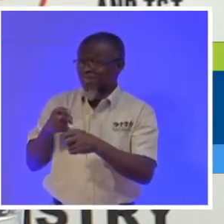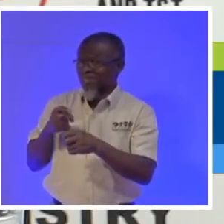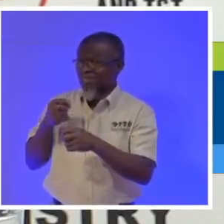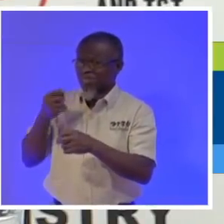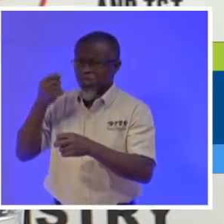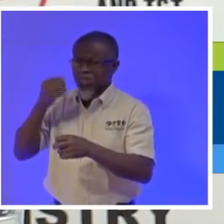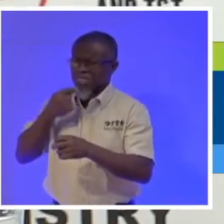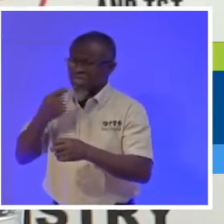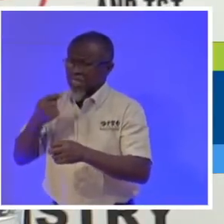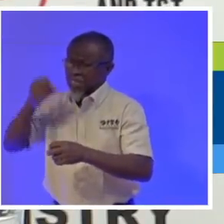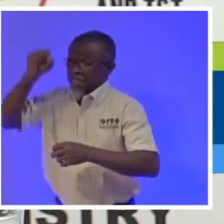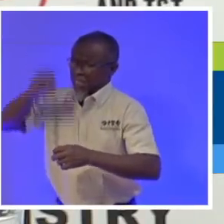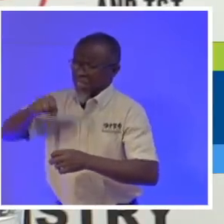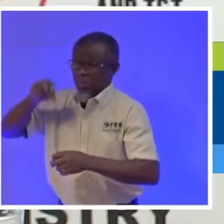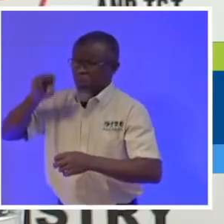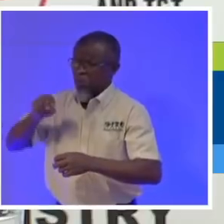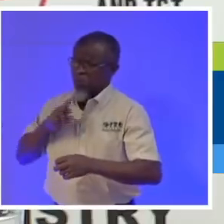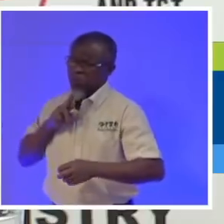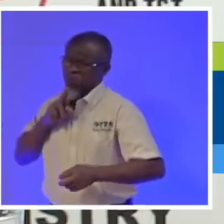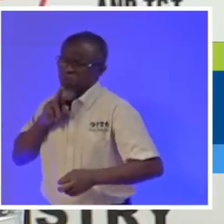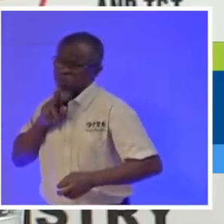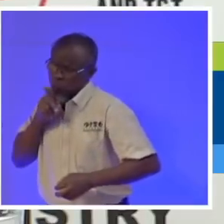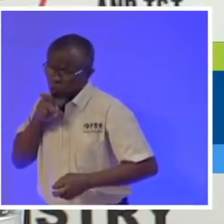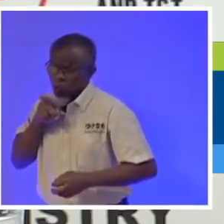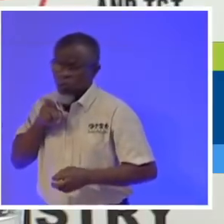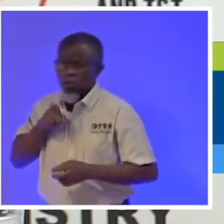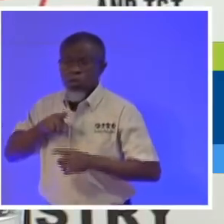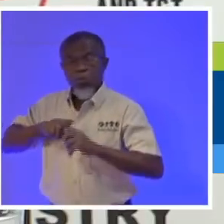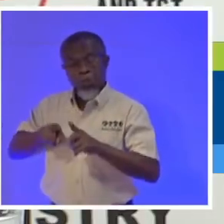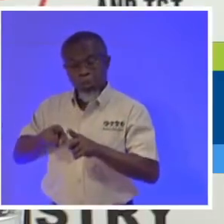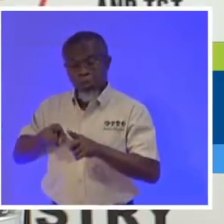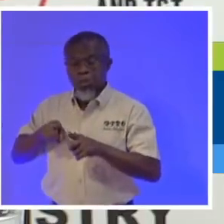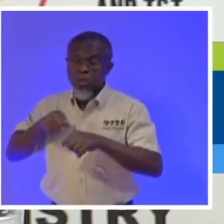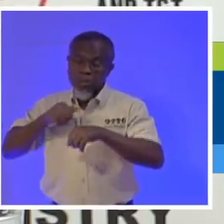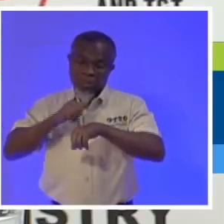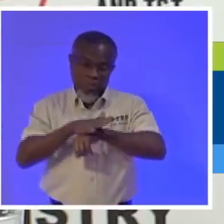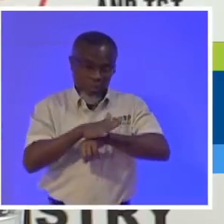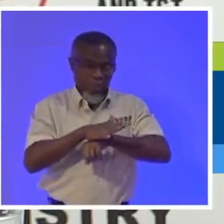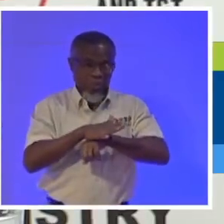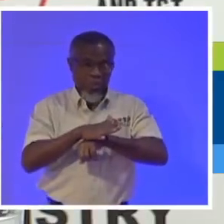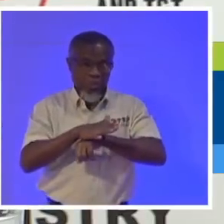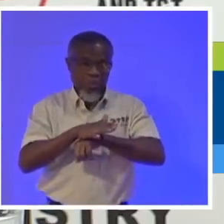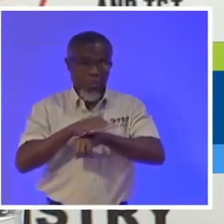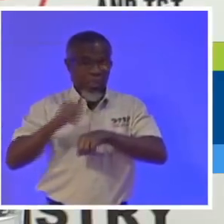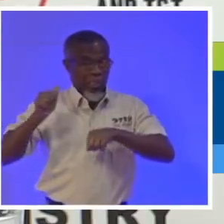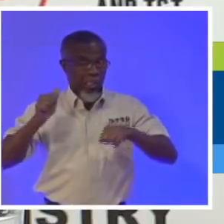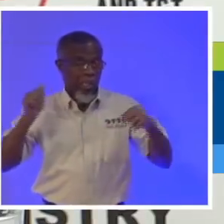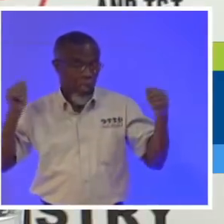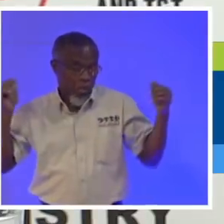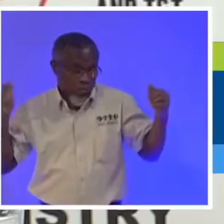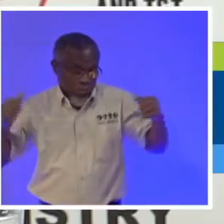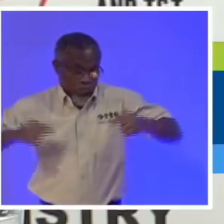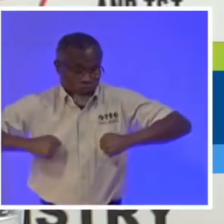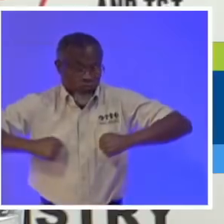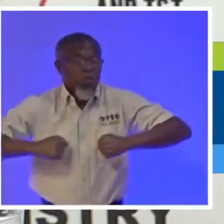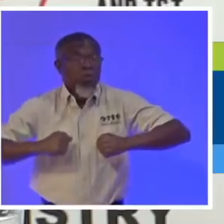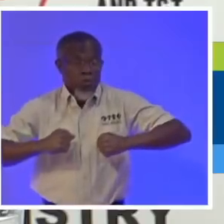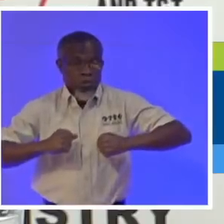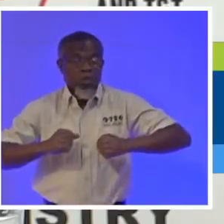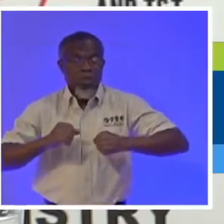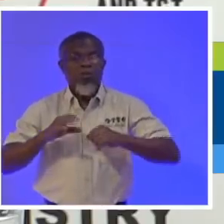is send us, you could send it to Al, the name and phone contact of that person, and we could verify.